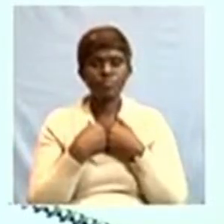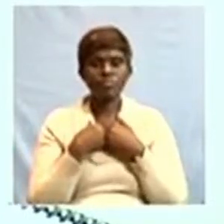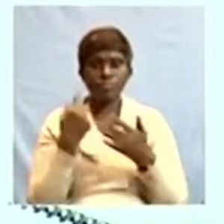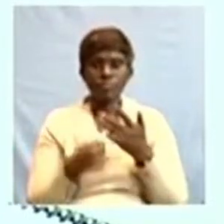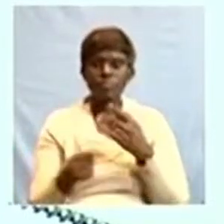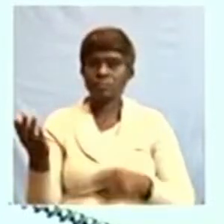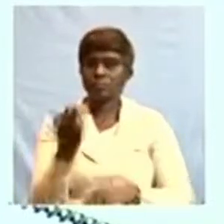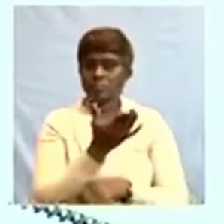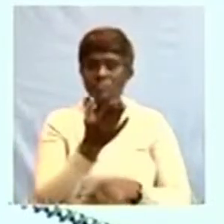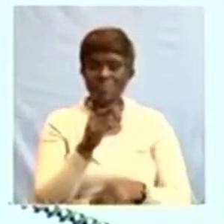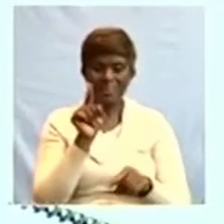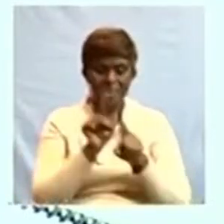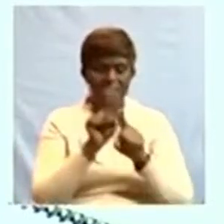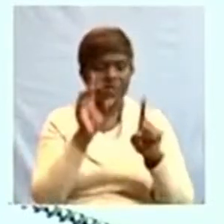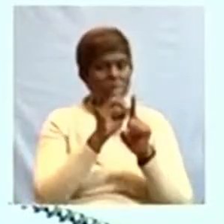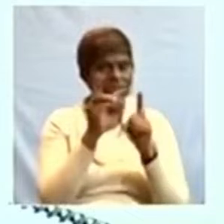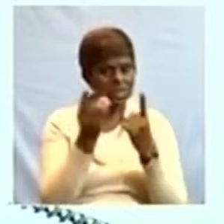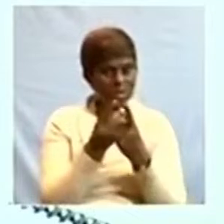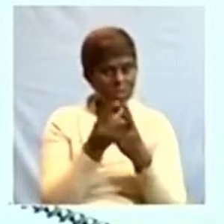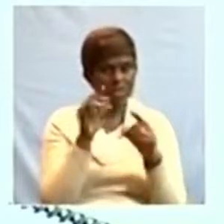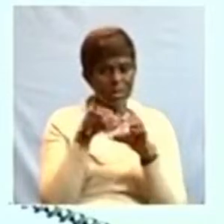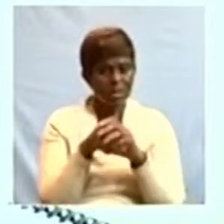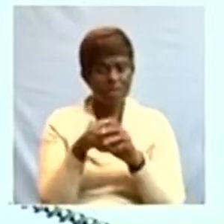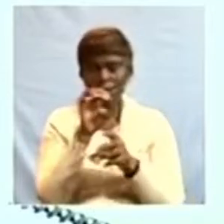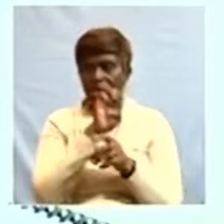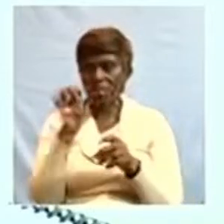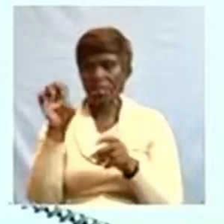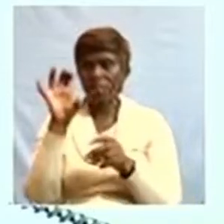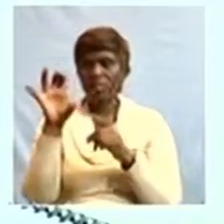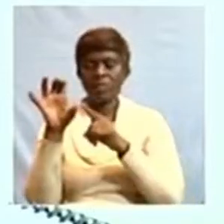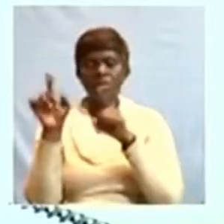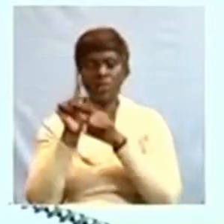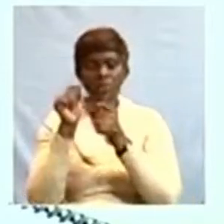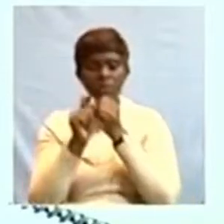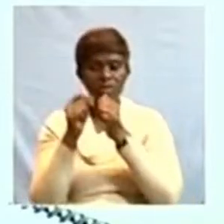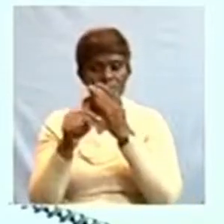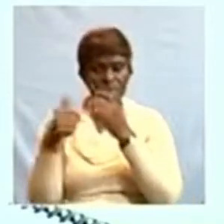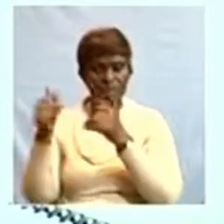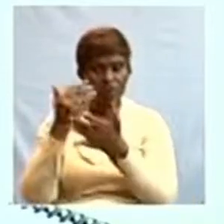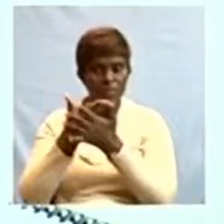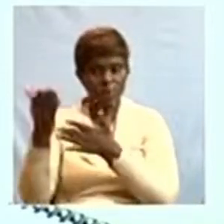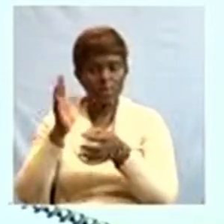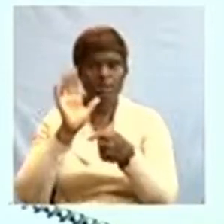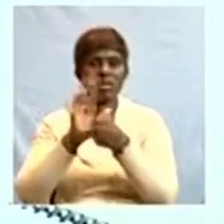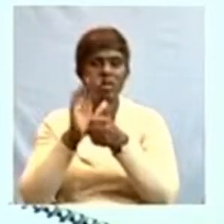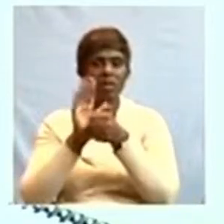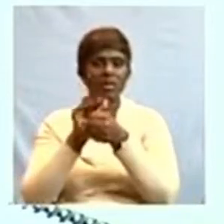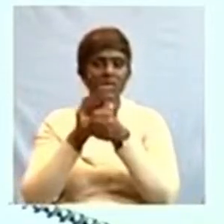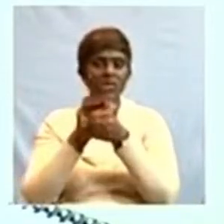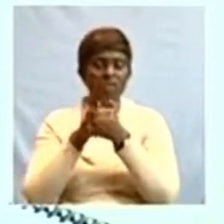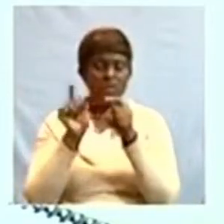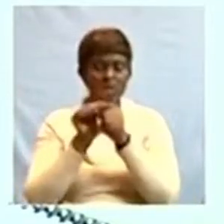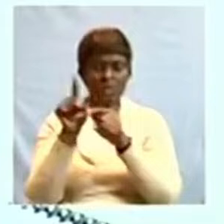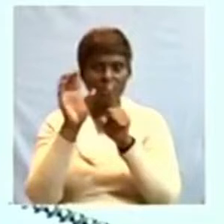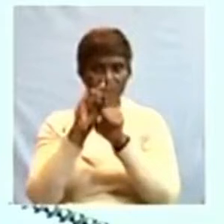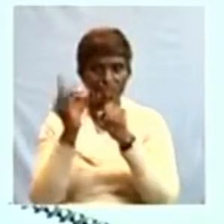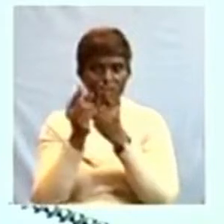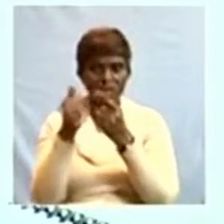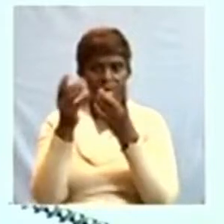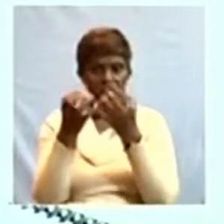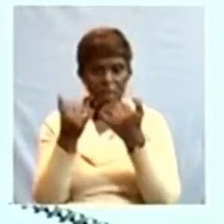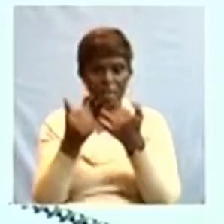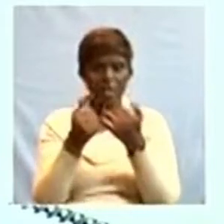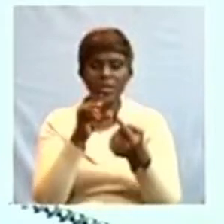this? Of a district in Eastern Province that actually bought a tractor, and the district wanted